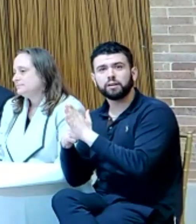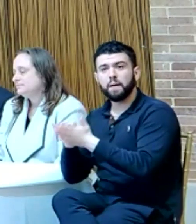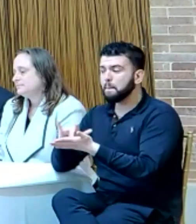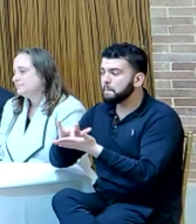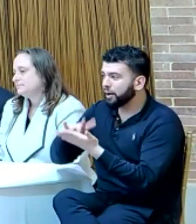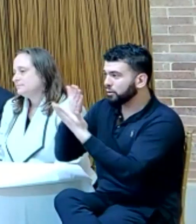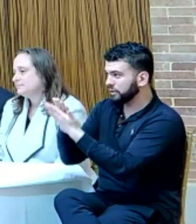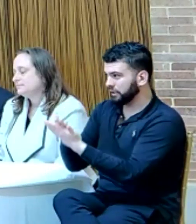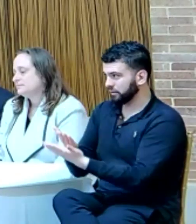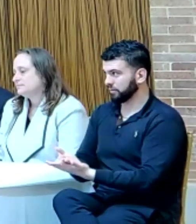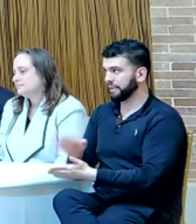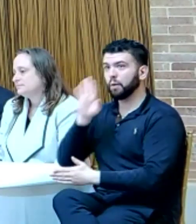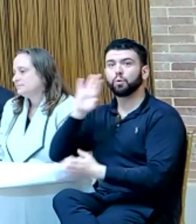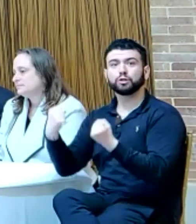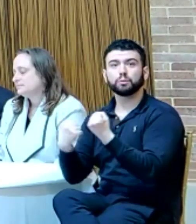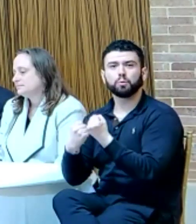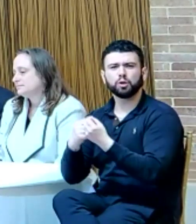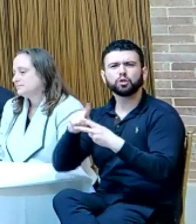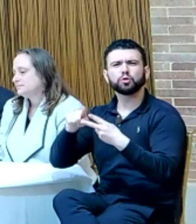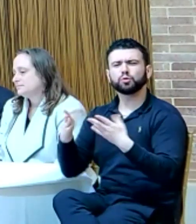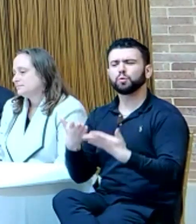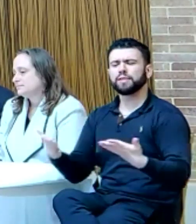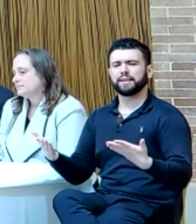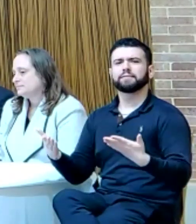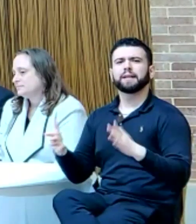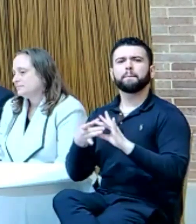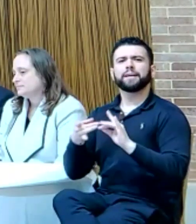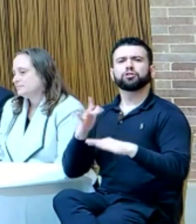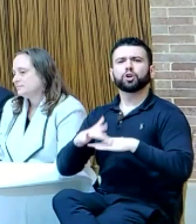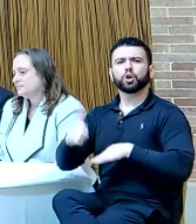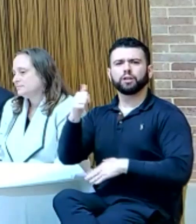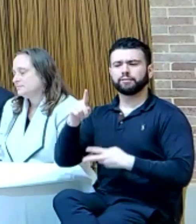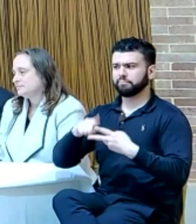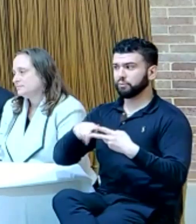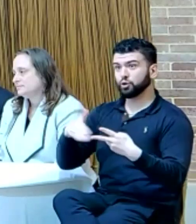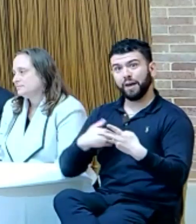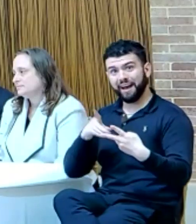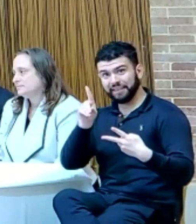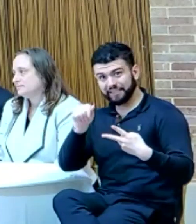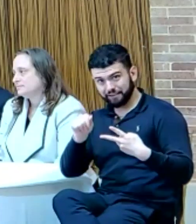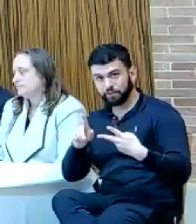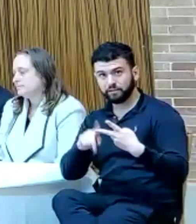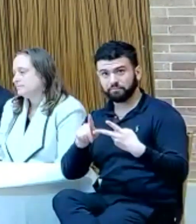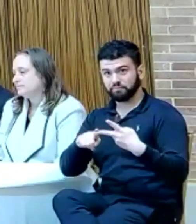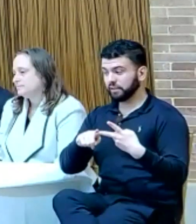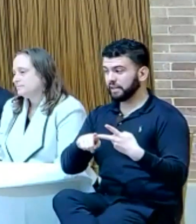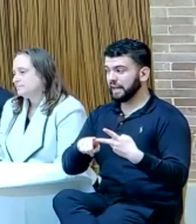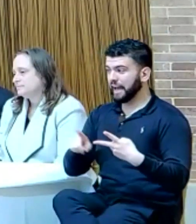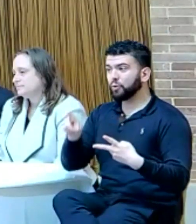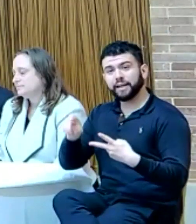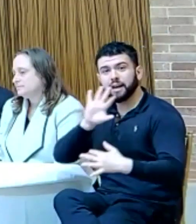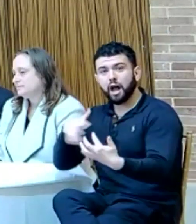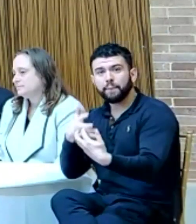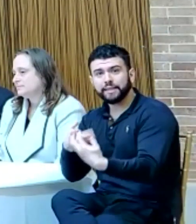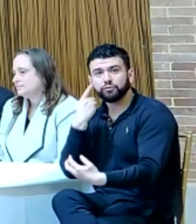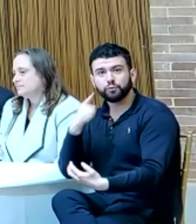things that were mentioned earlier is there a disability and is there a disability related need for the emotional support animal um our